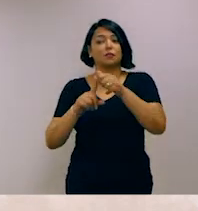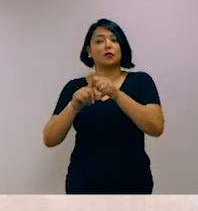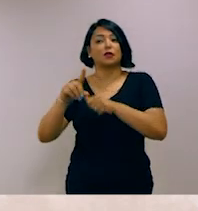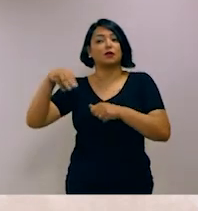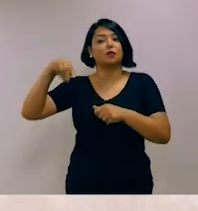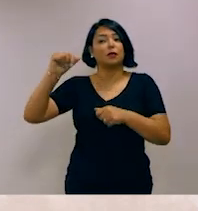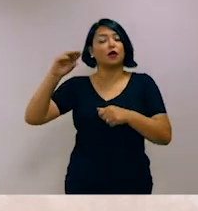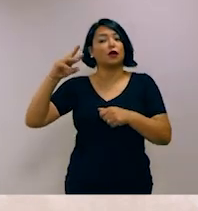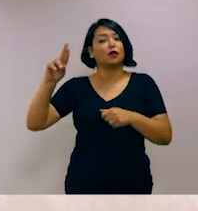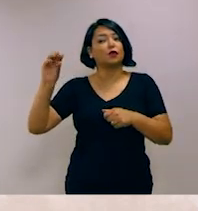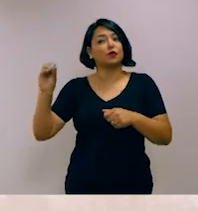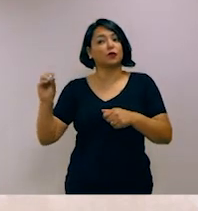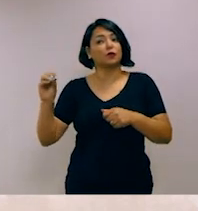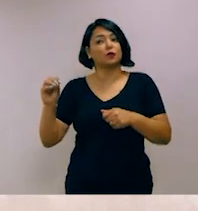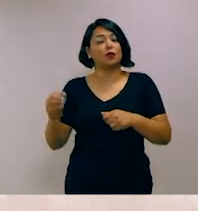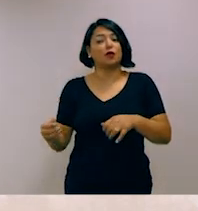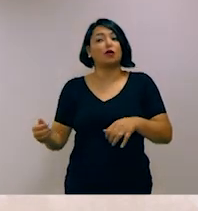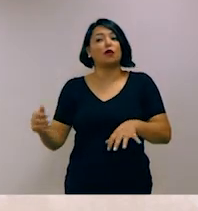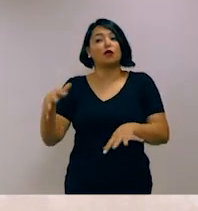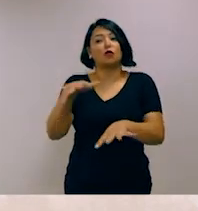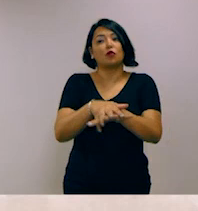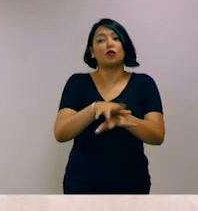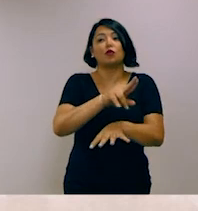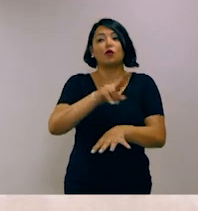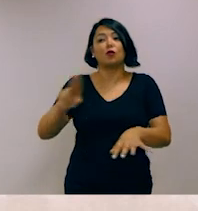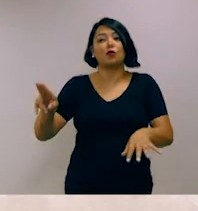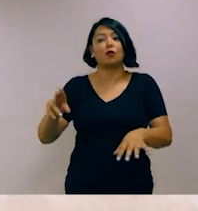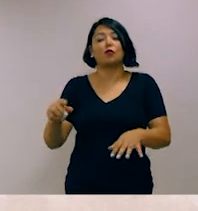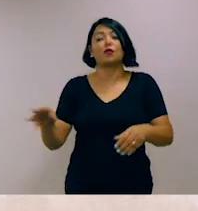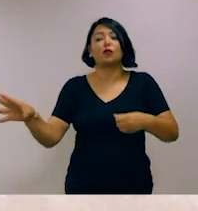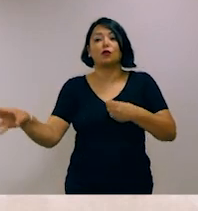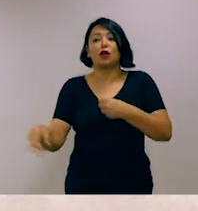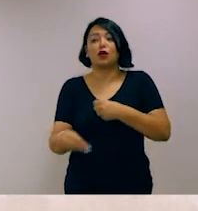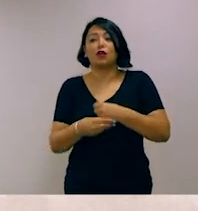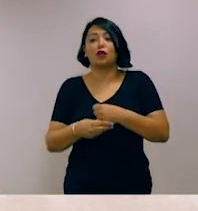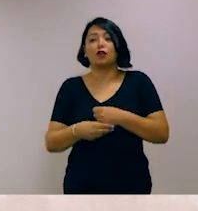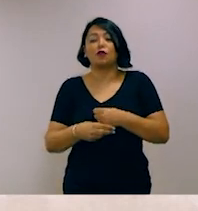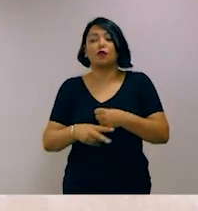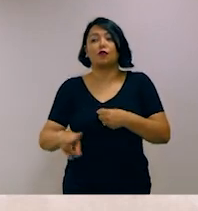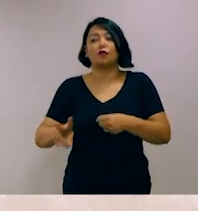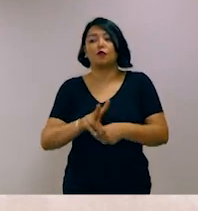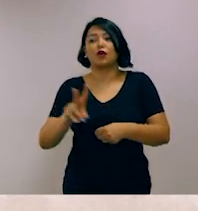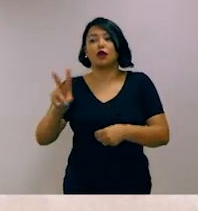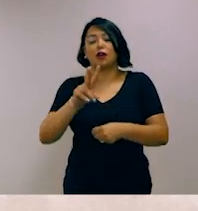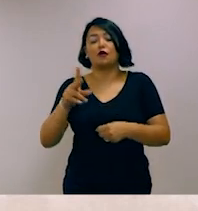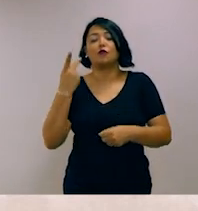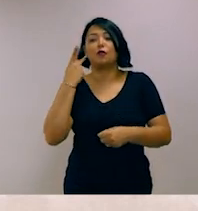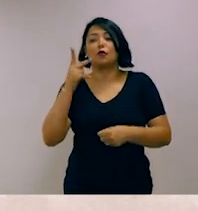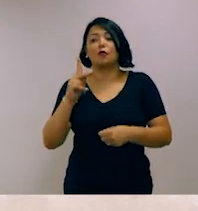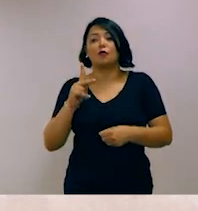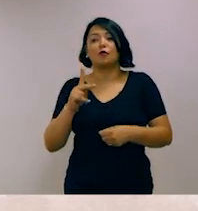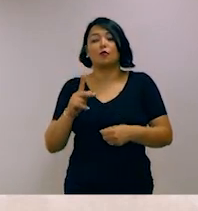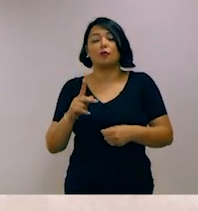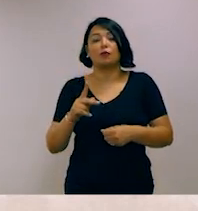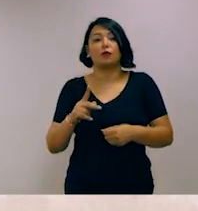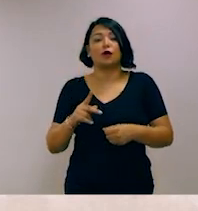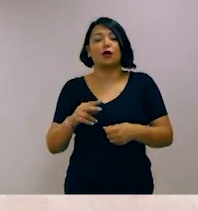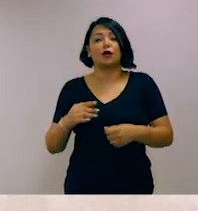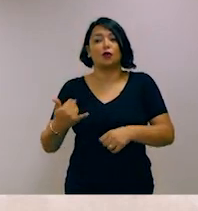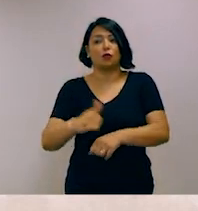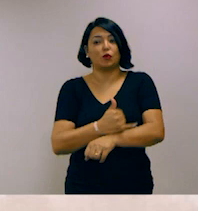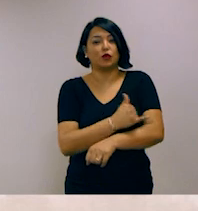25th of March. I included the name of the file as a variable for the model, and here the record of the